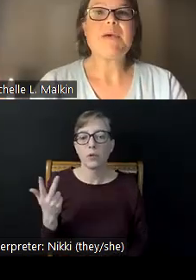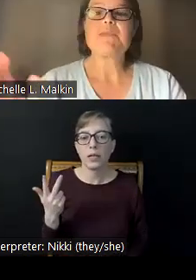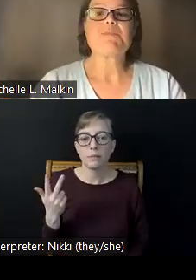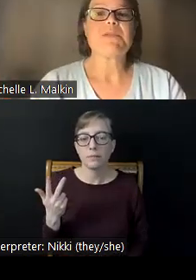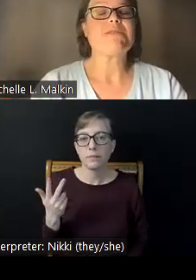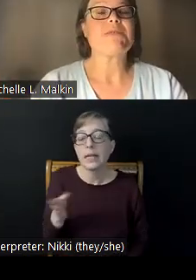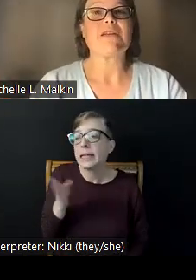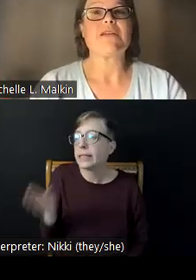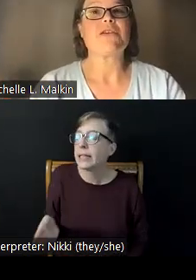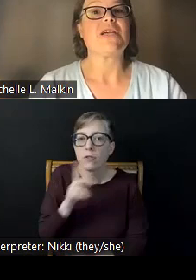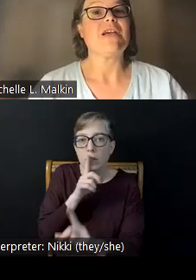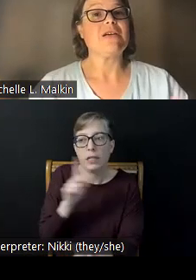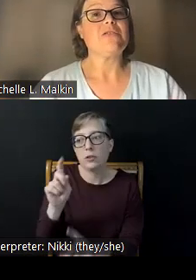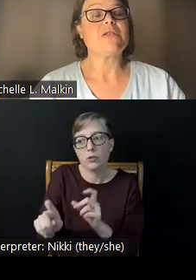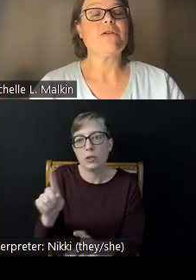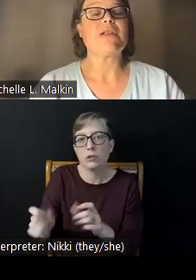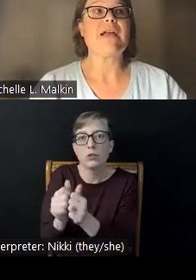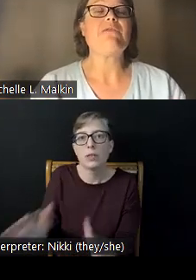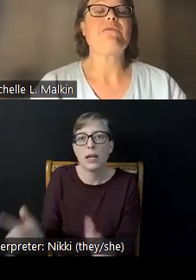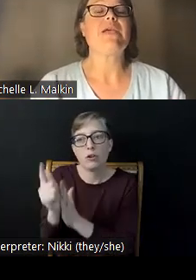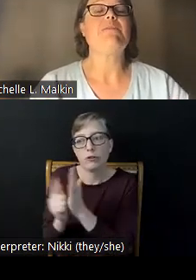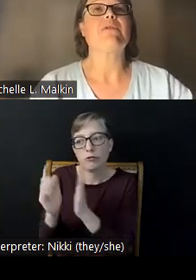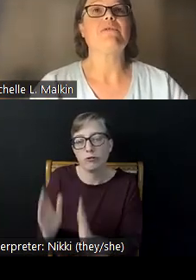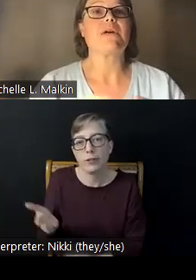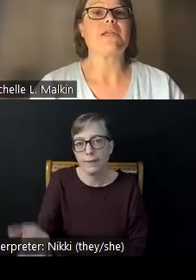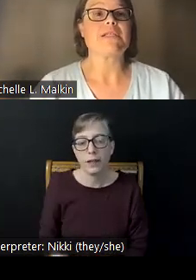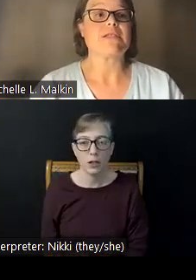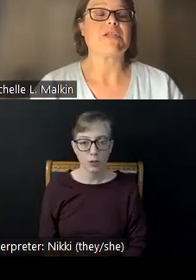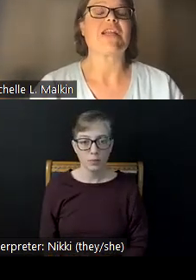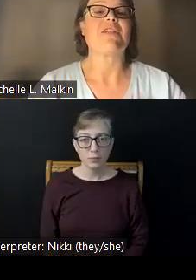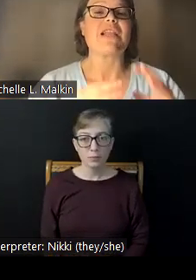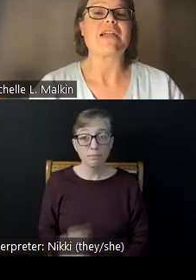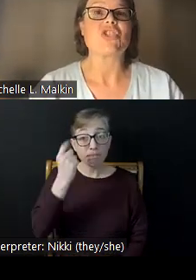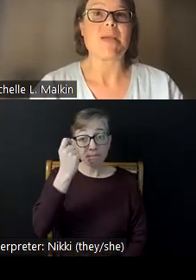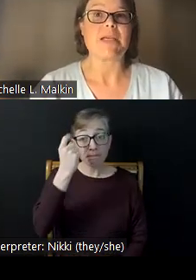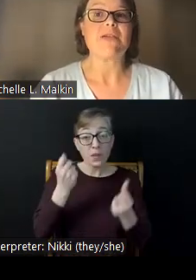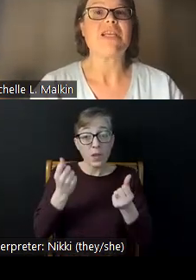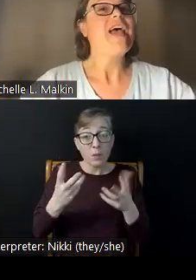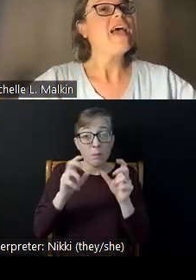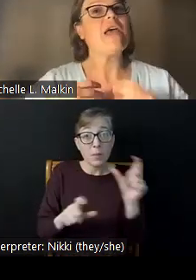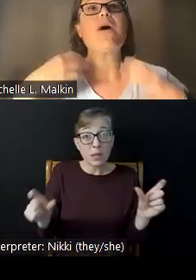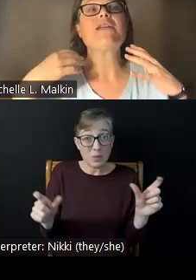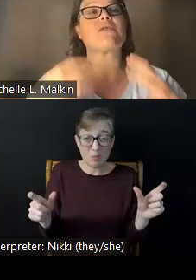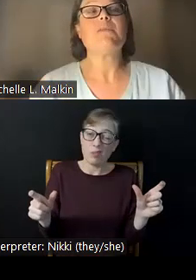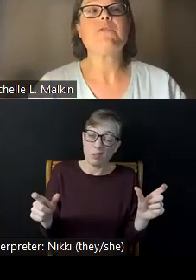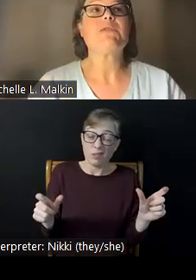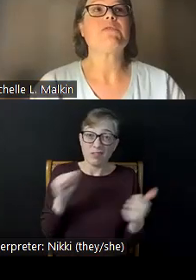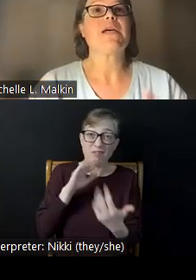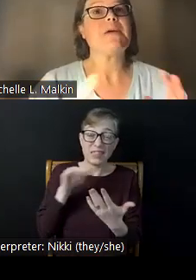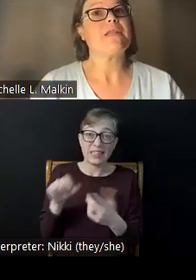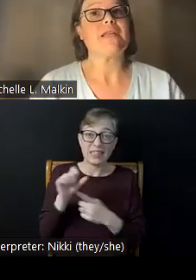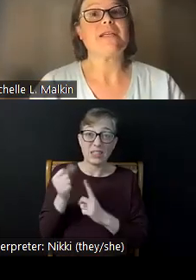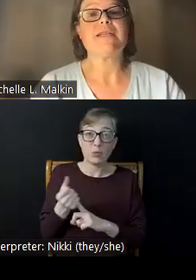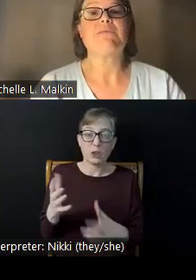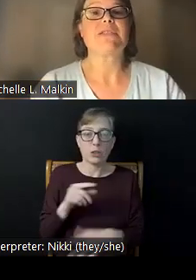family members, police, without an attorney. And now you should know a lot of people who are in this situation have a lot of shame and guilt, and they want to scream from the